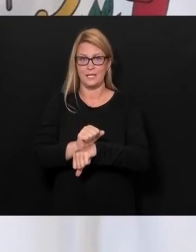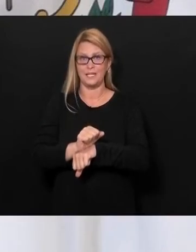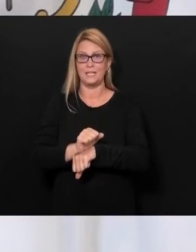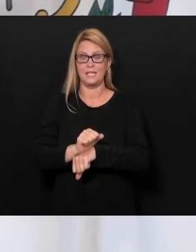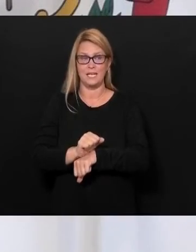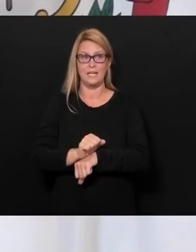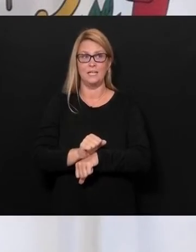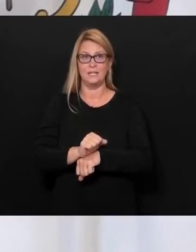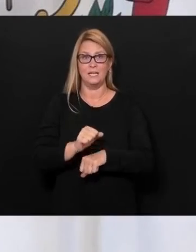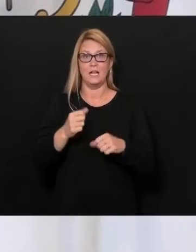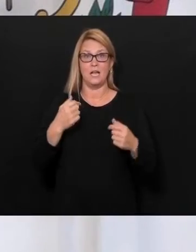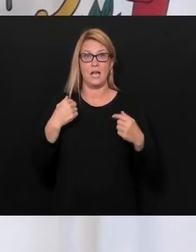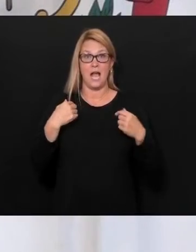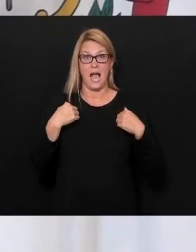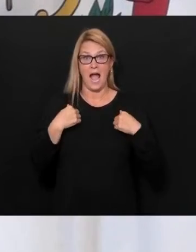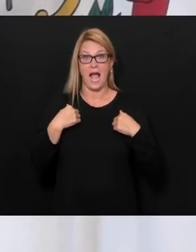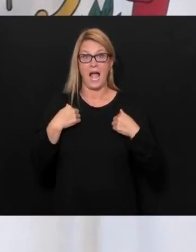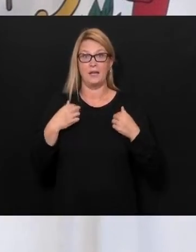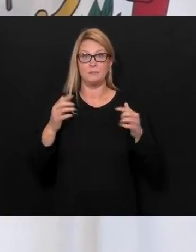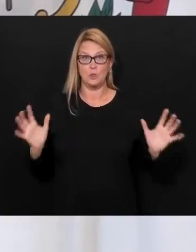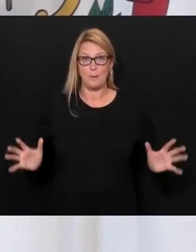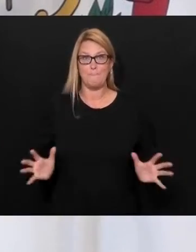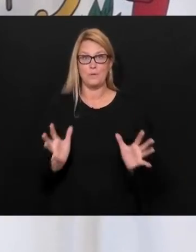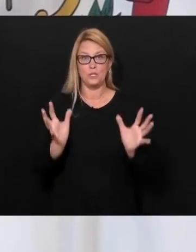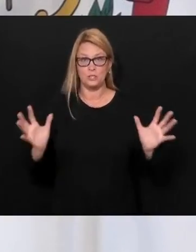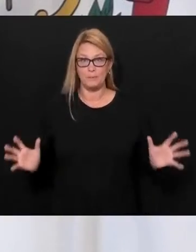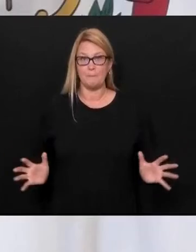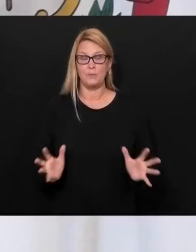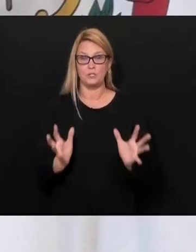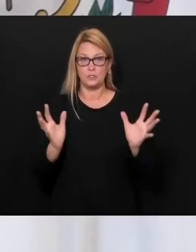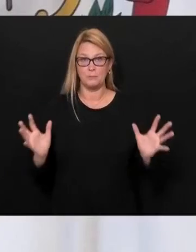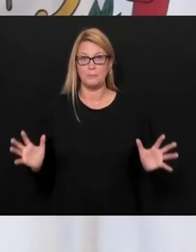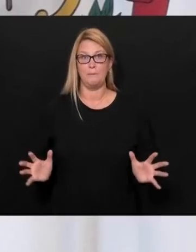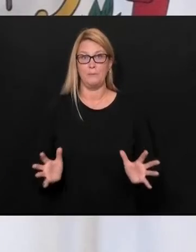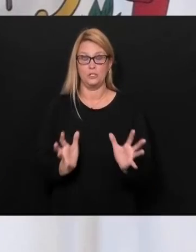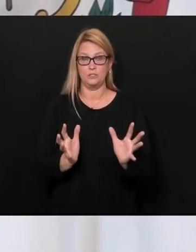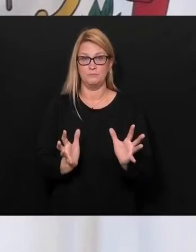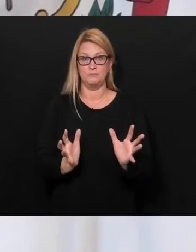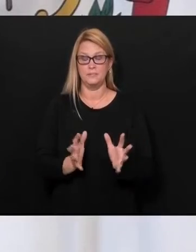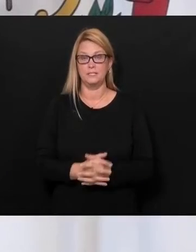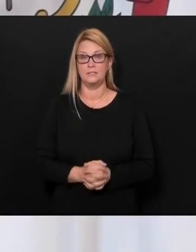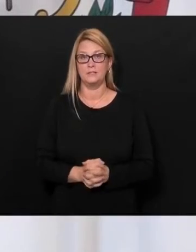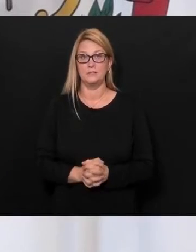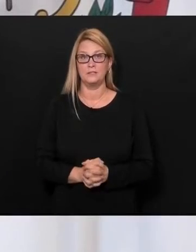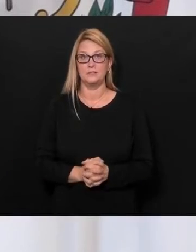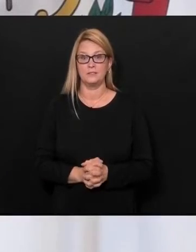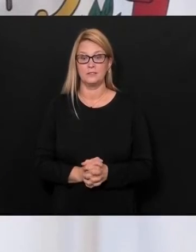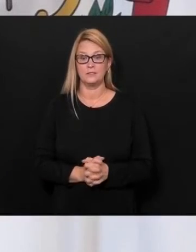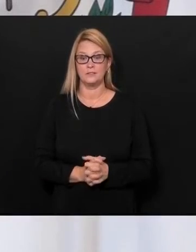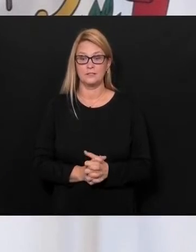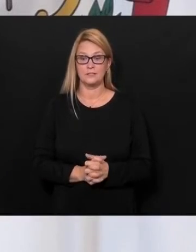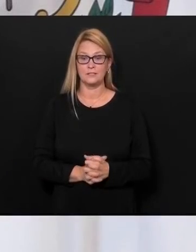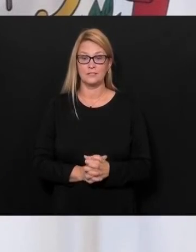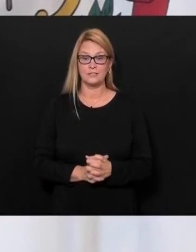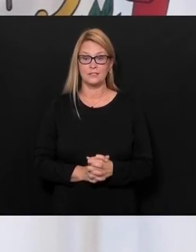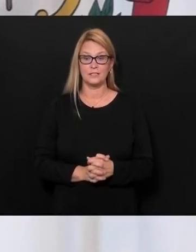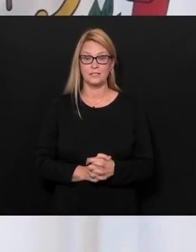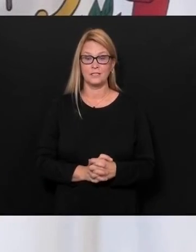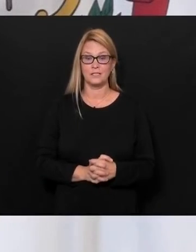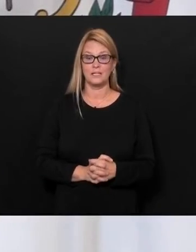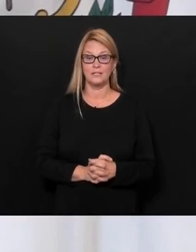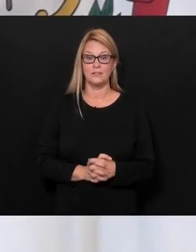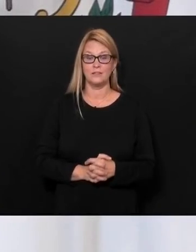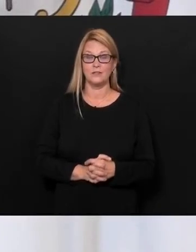right behind that, but I'm going to push them and push them and push them. To be perfectly honest, if they got